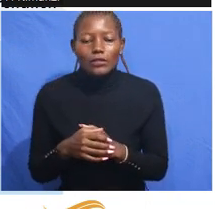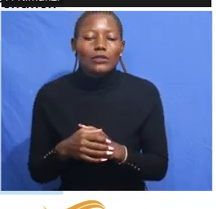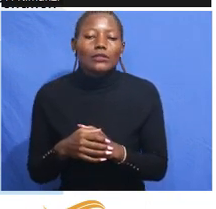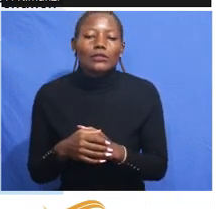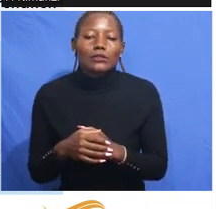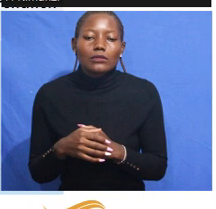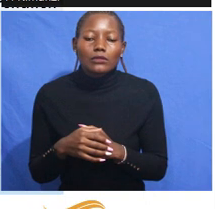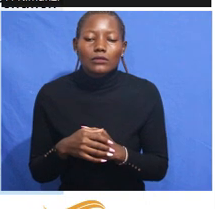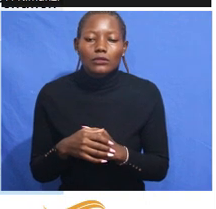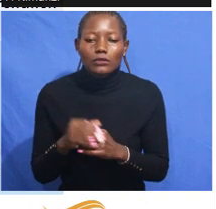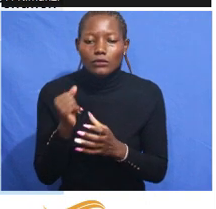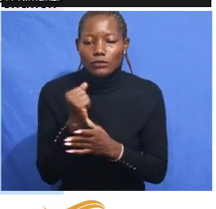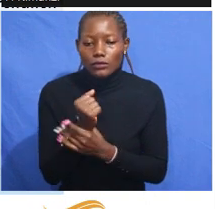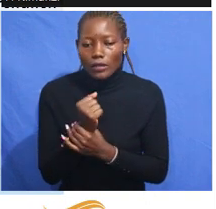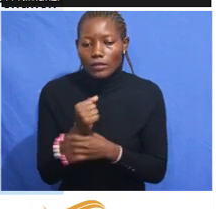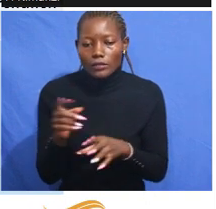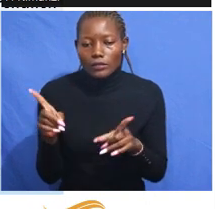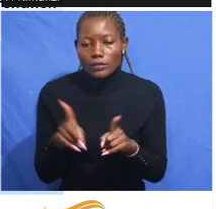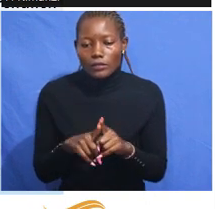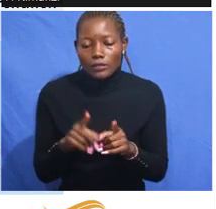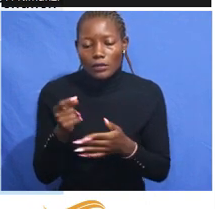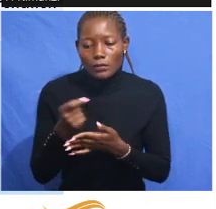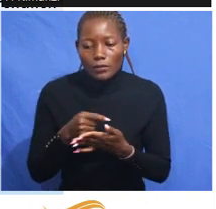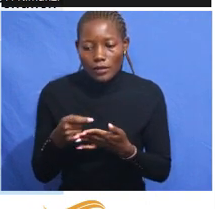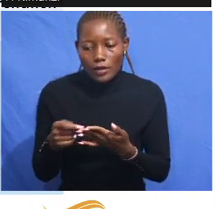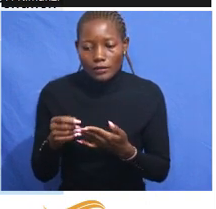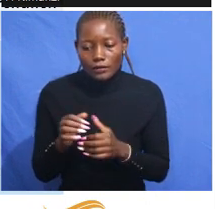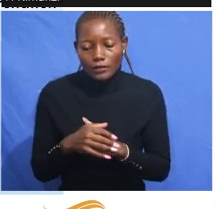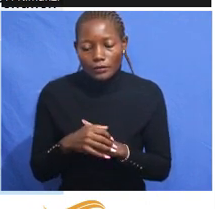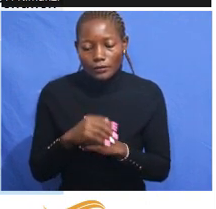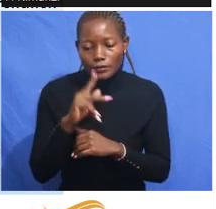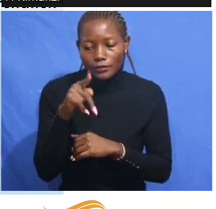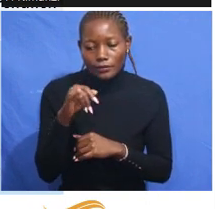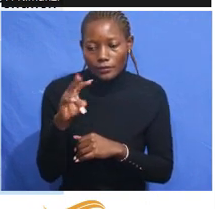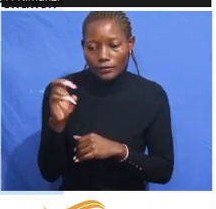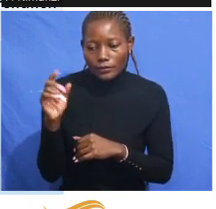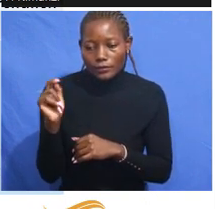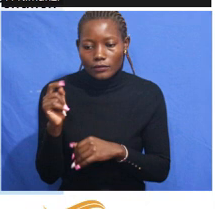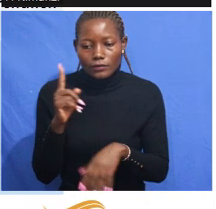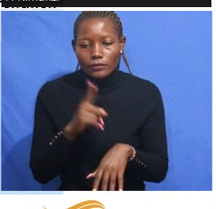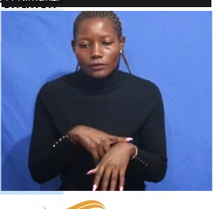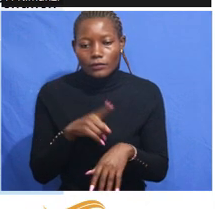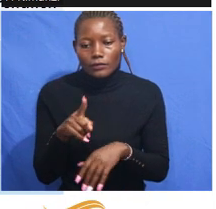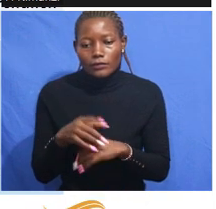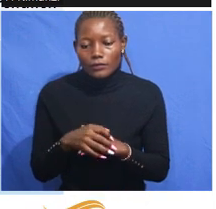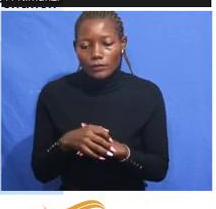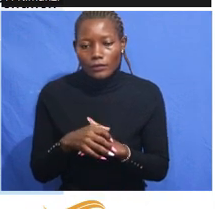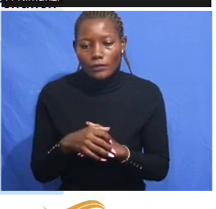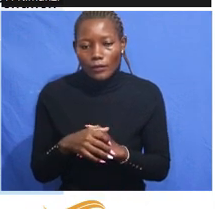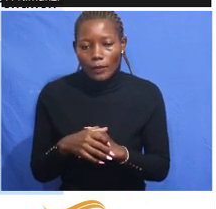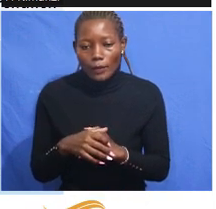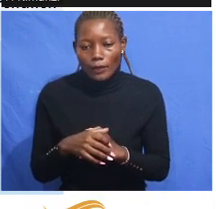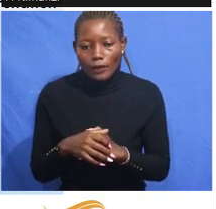Okay. Pivot joint, when you nod your head, like in heading the ball in